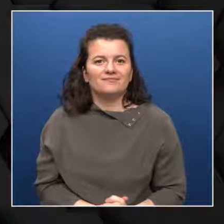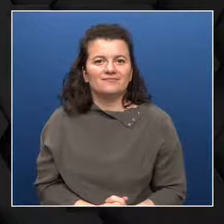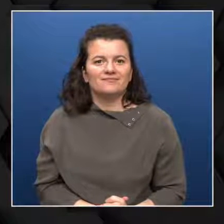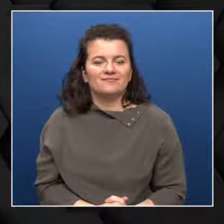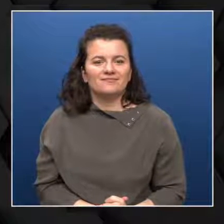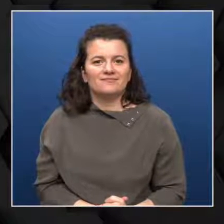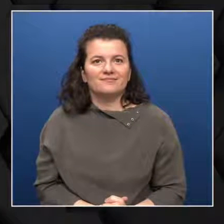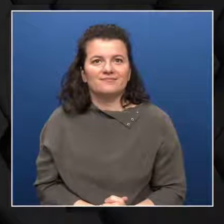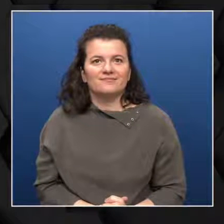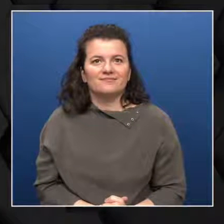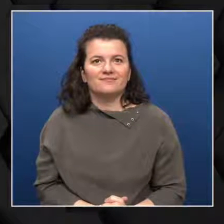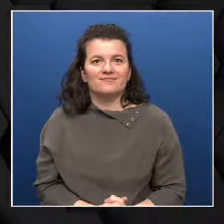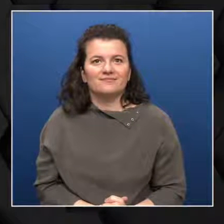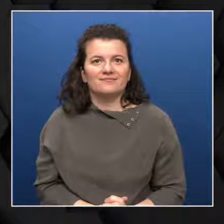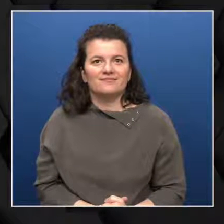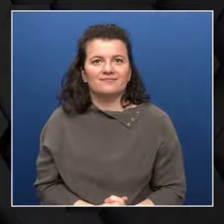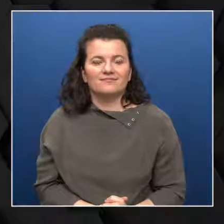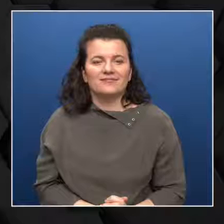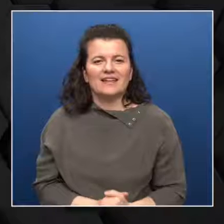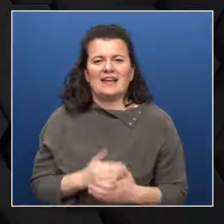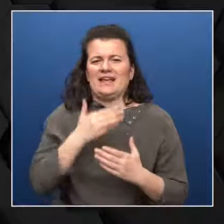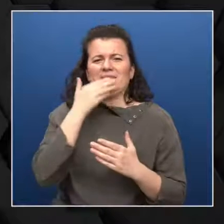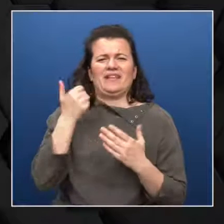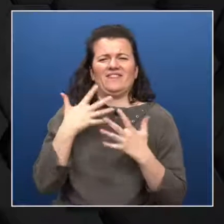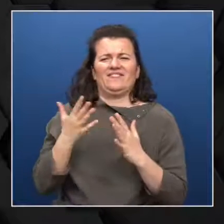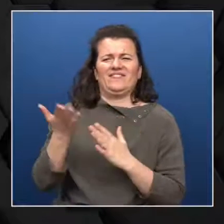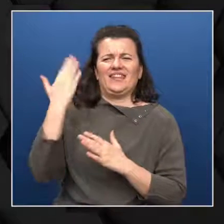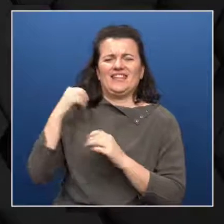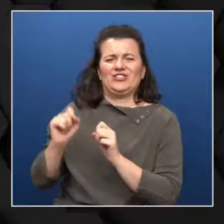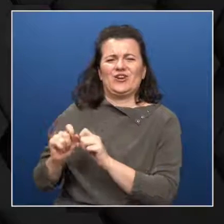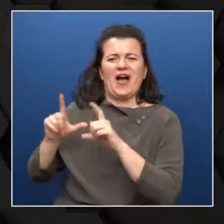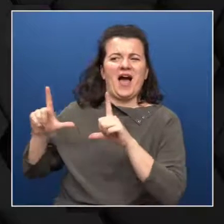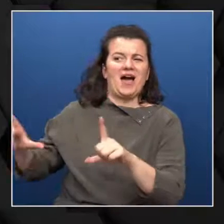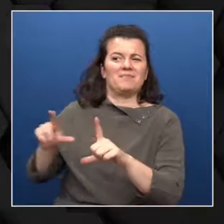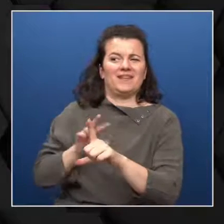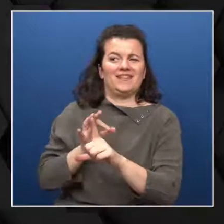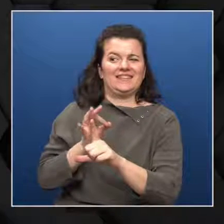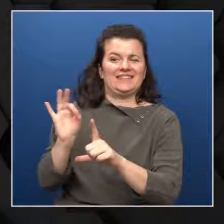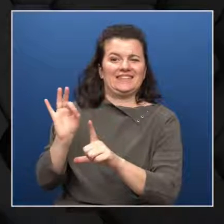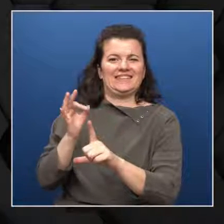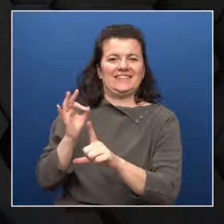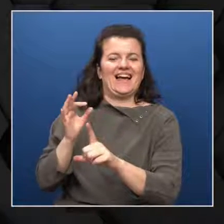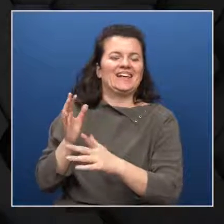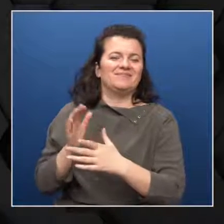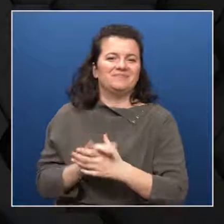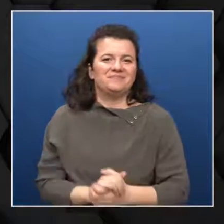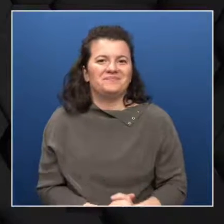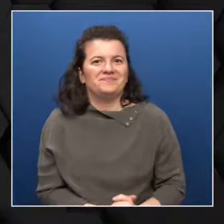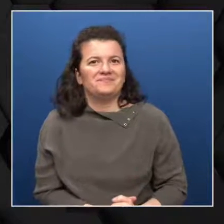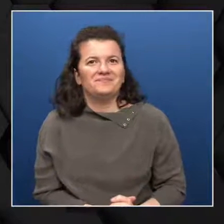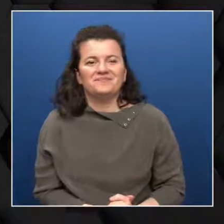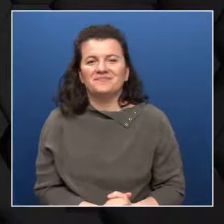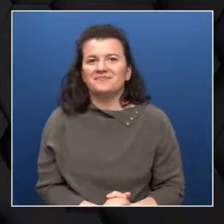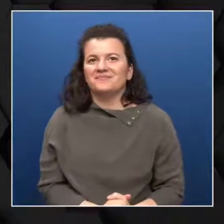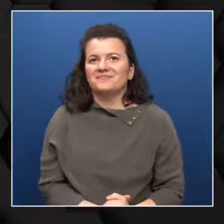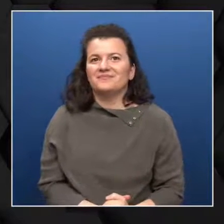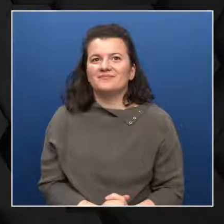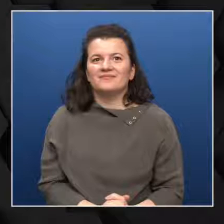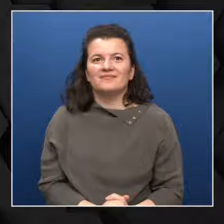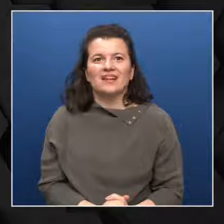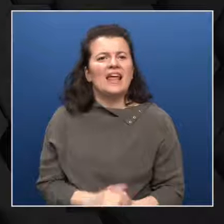And I should have had that open. I was not very well prepared. It's fine. So, yeah, I don't want to be wrong.